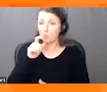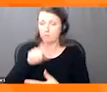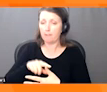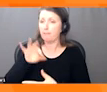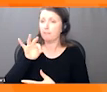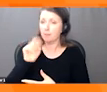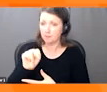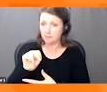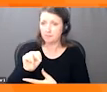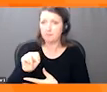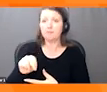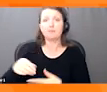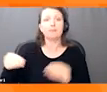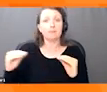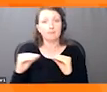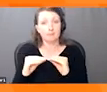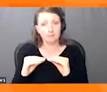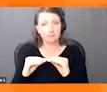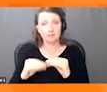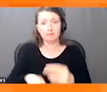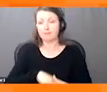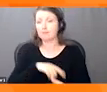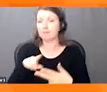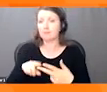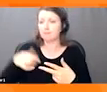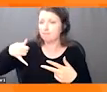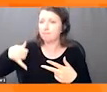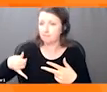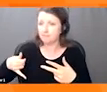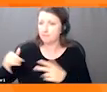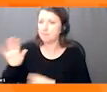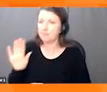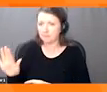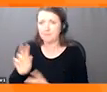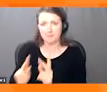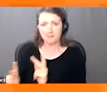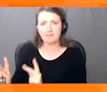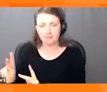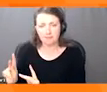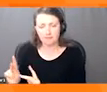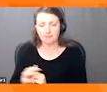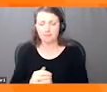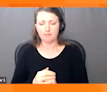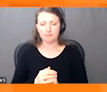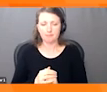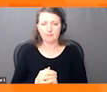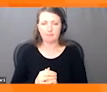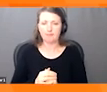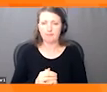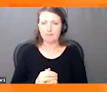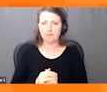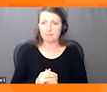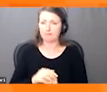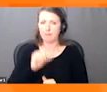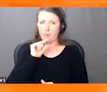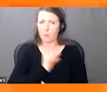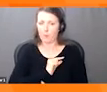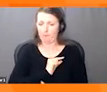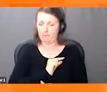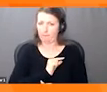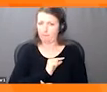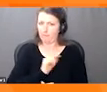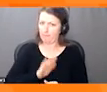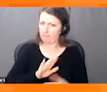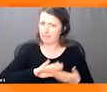Inuit, and Métis people today. As a city, we have a responsibility for the stewardship of the land on